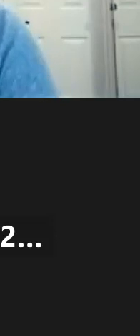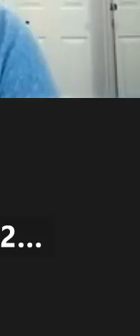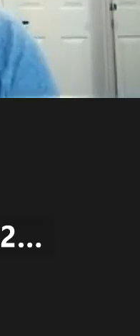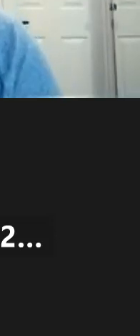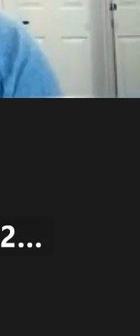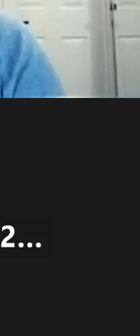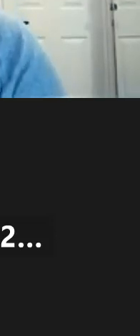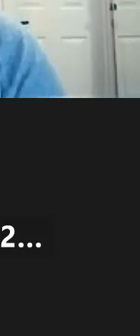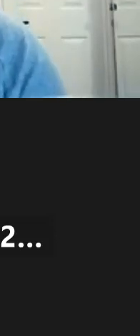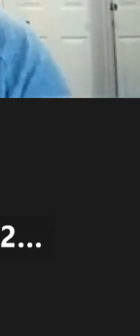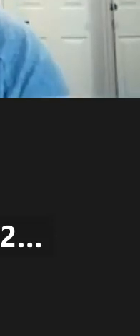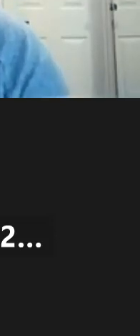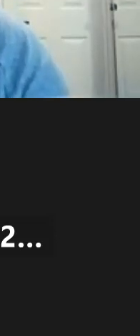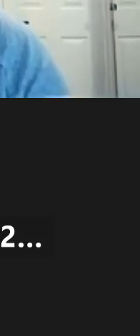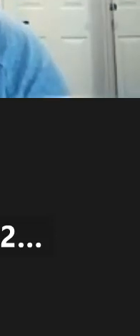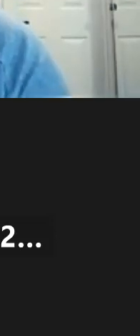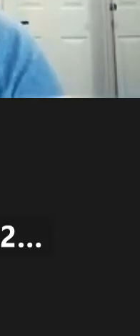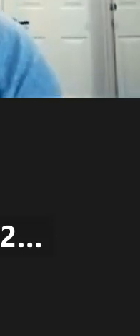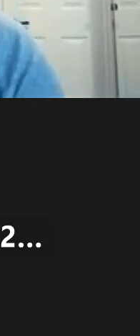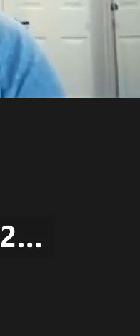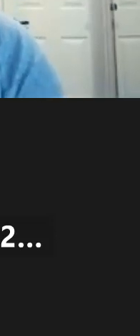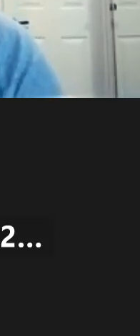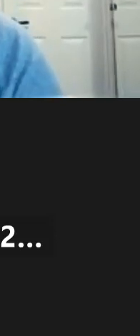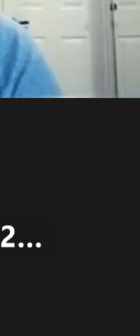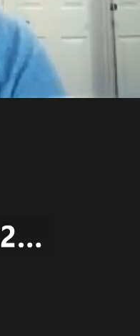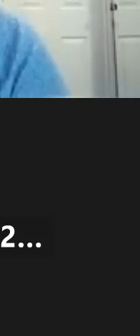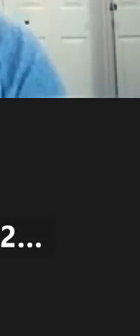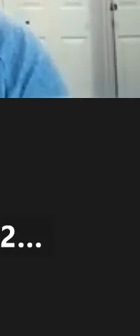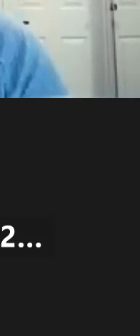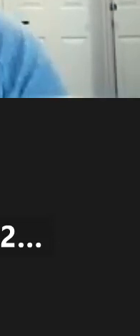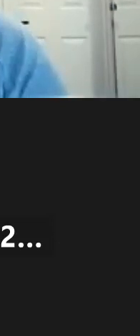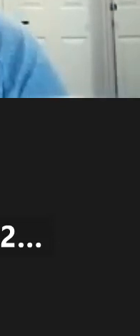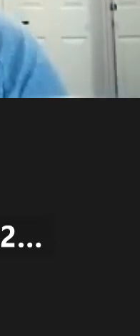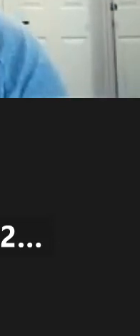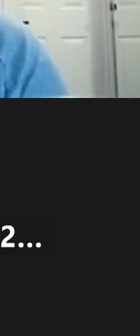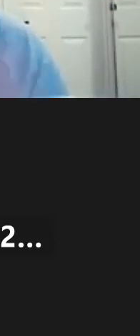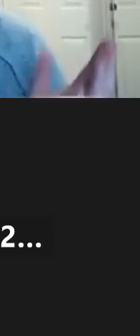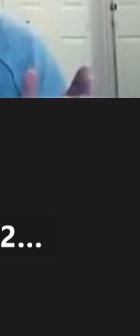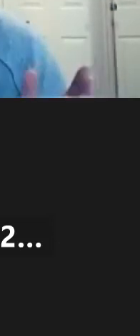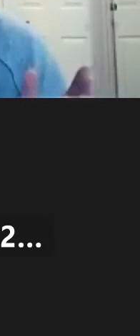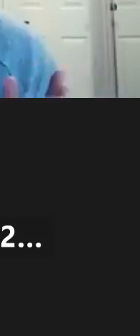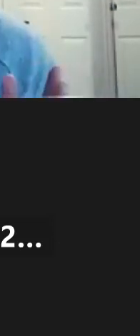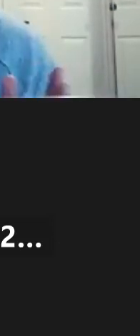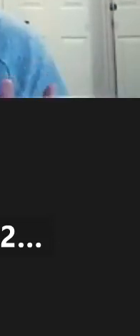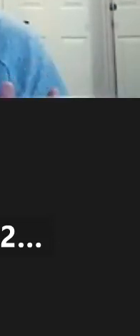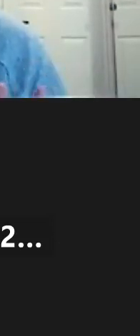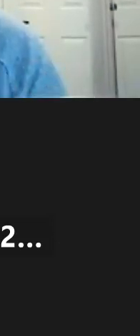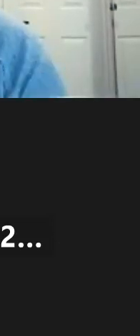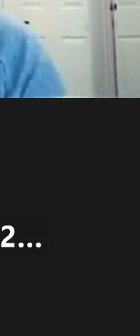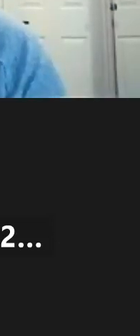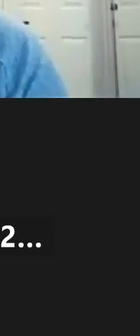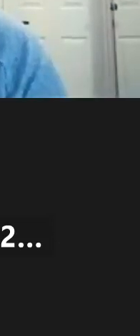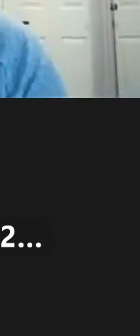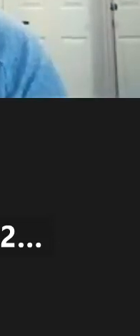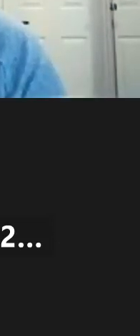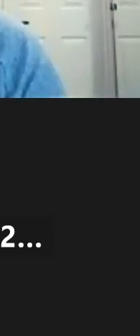but thank you for your work interpreting. Margaret? Yeah, I wanted to, I think this is a larger conversation